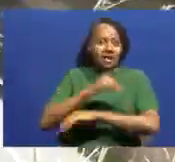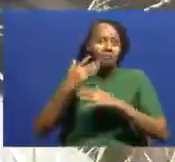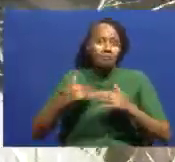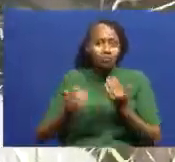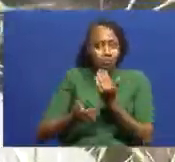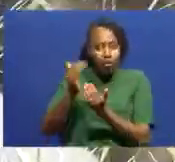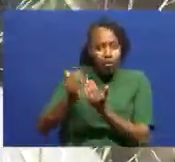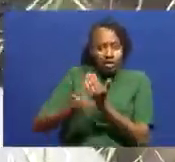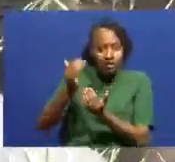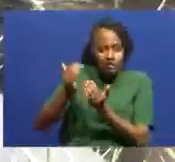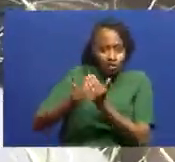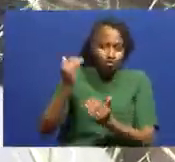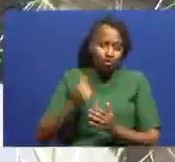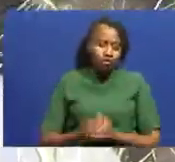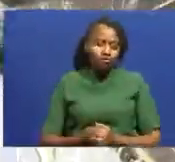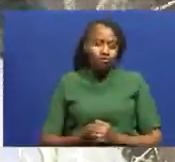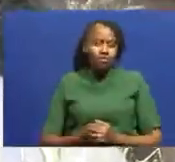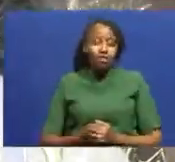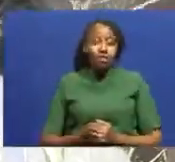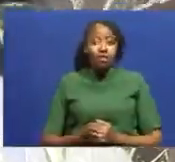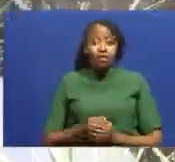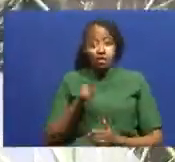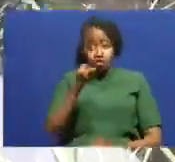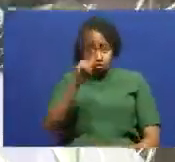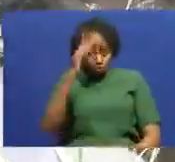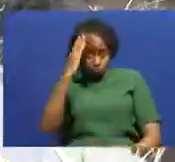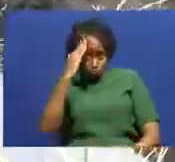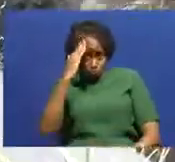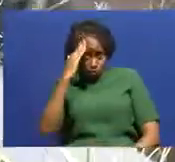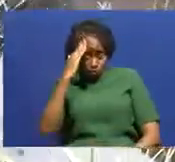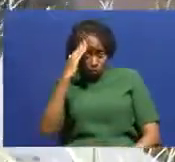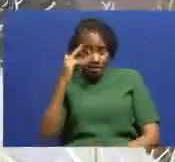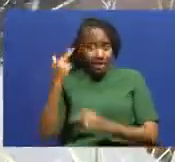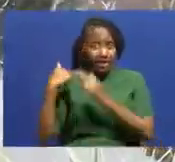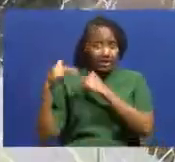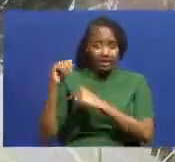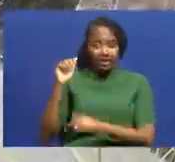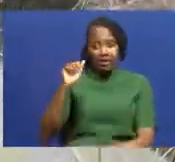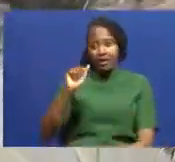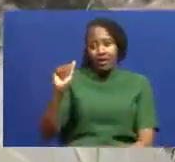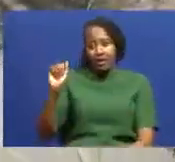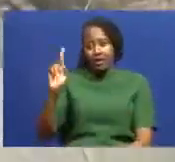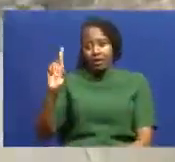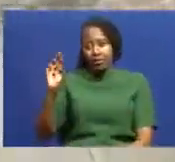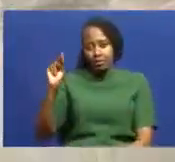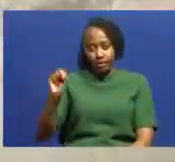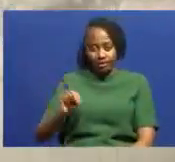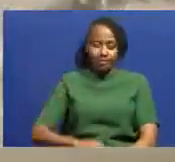conservation. For Know Your History, I'm Aaron Marie.